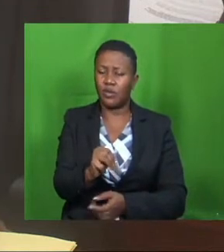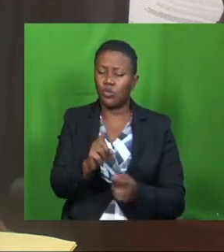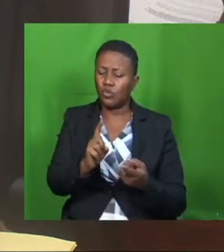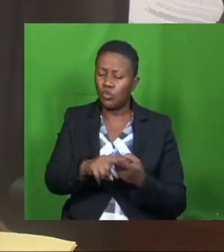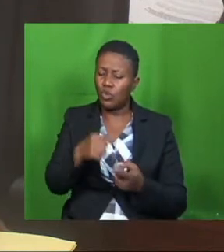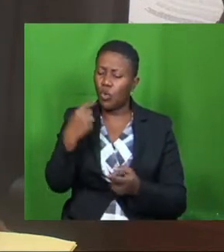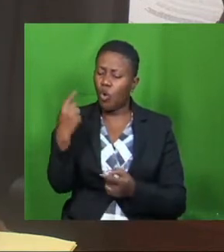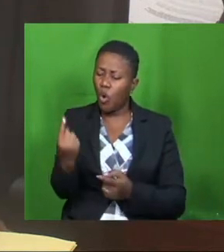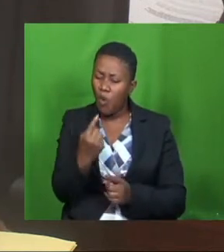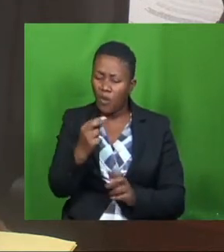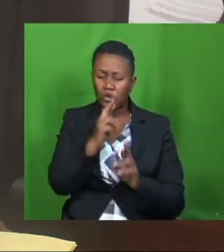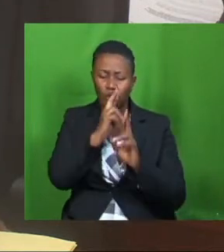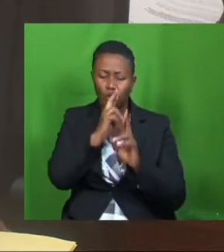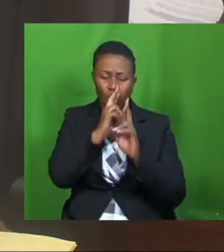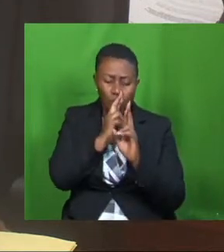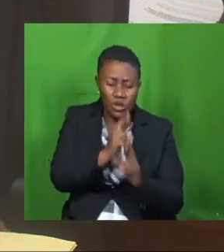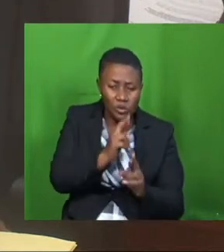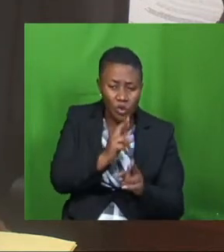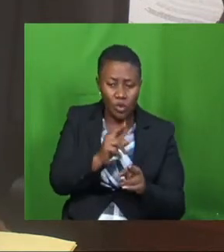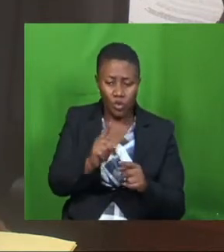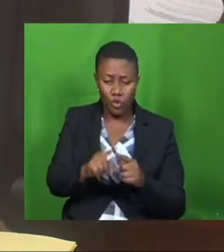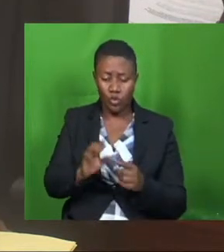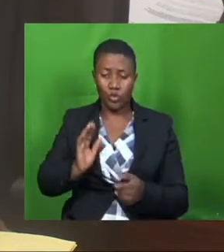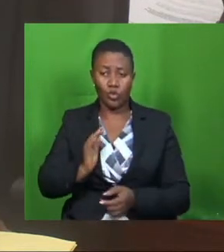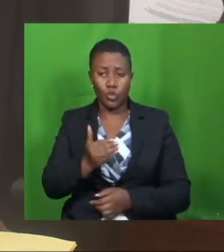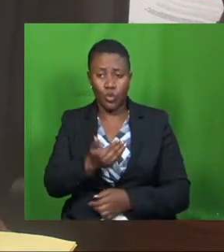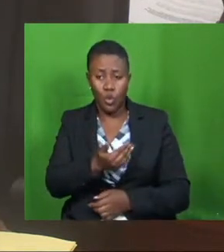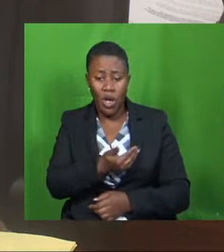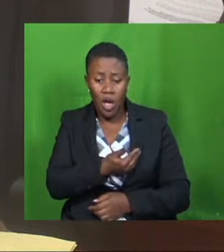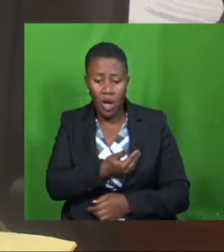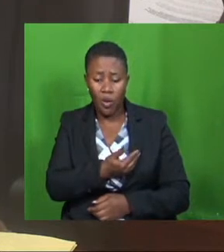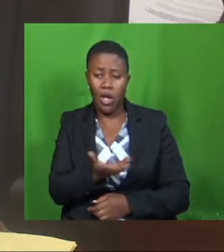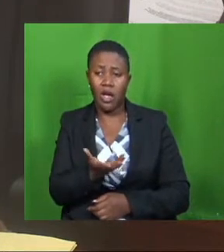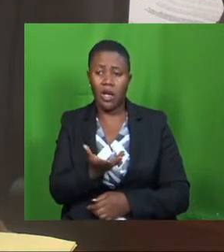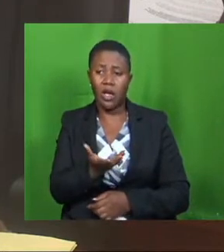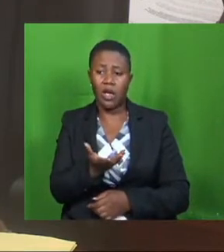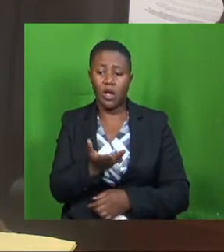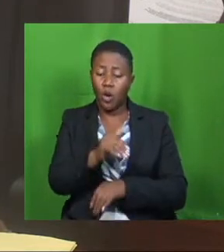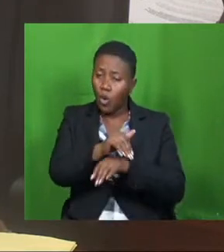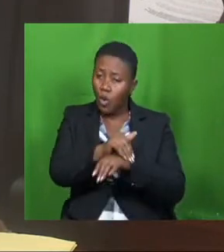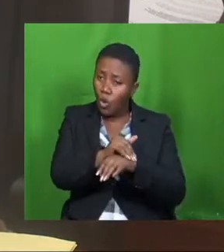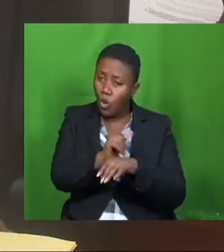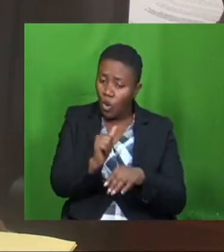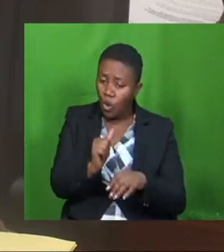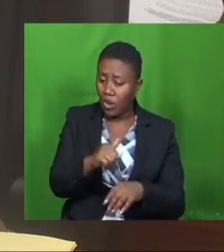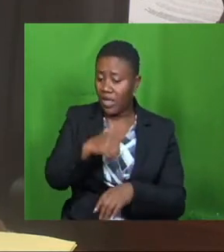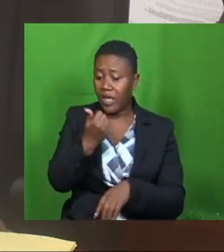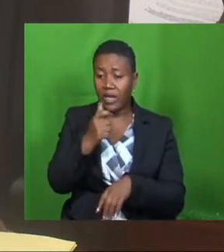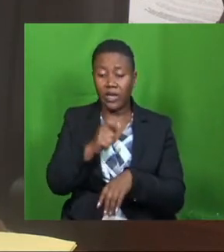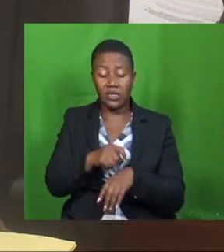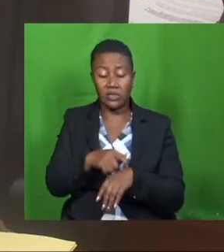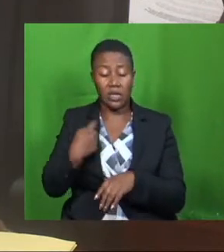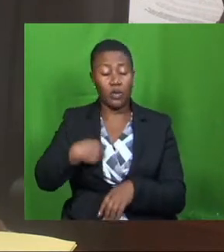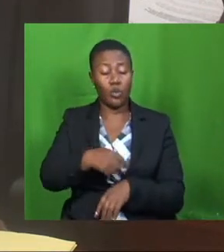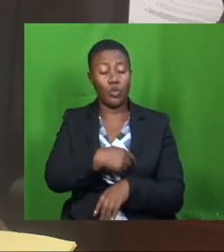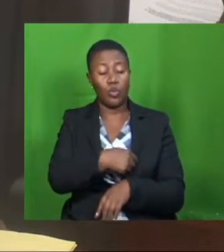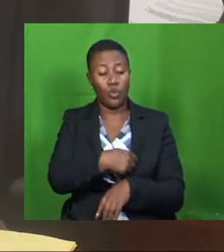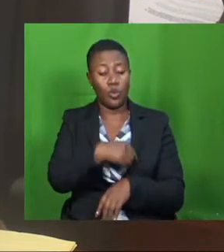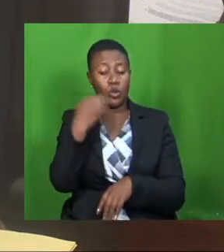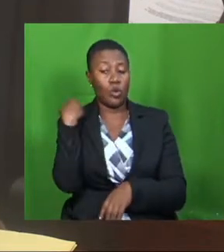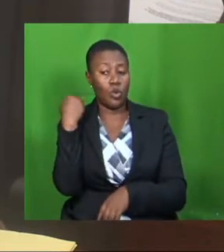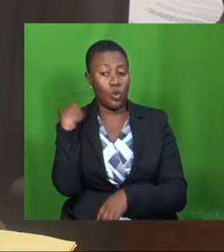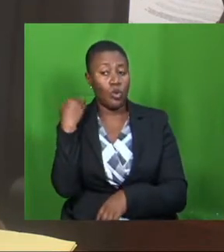a minister is in fulfillment of his charge. And indeed, this House